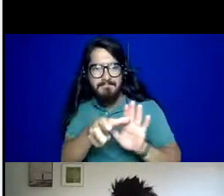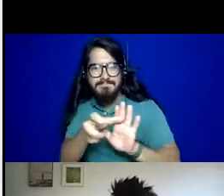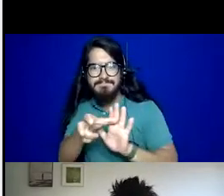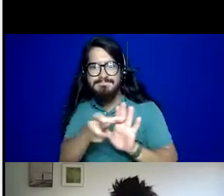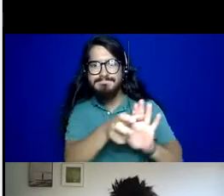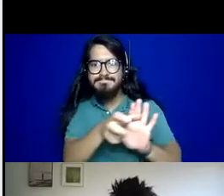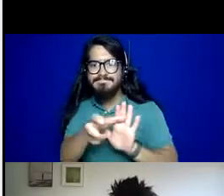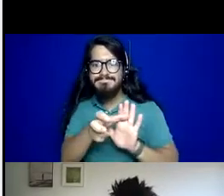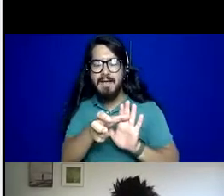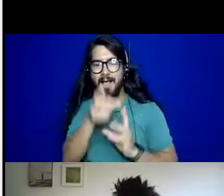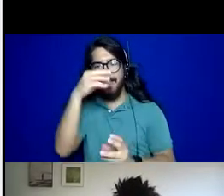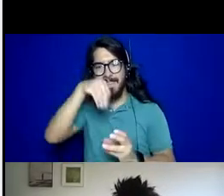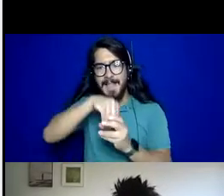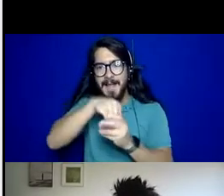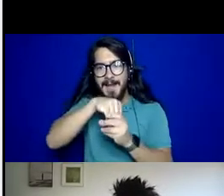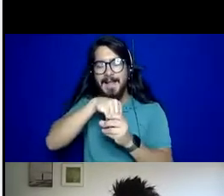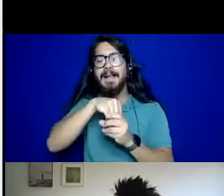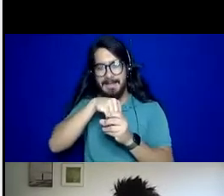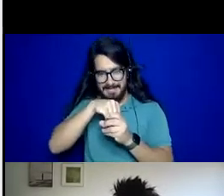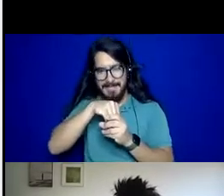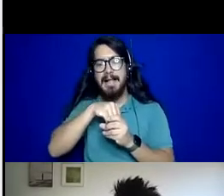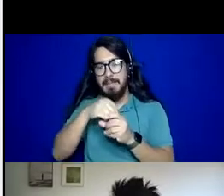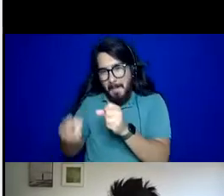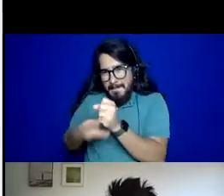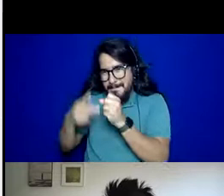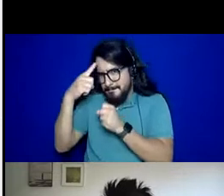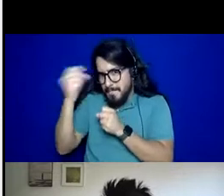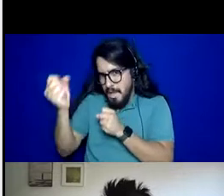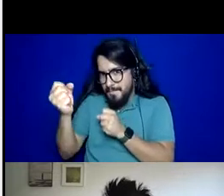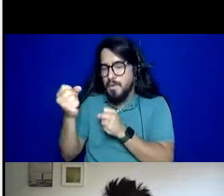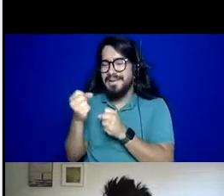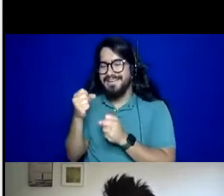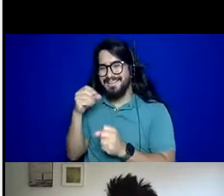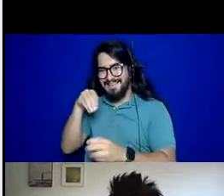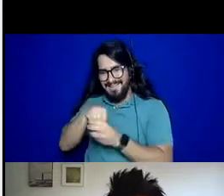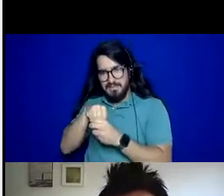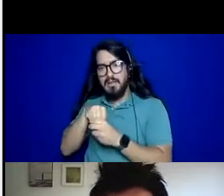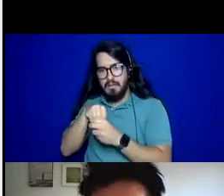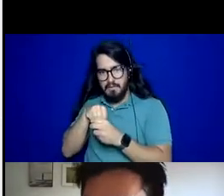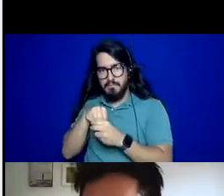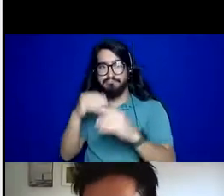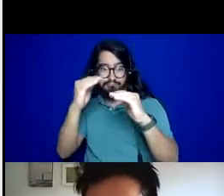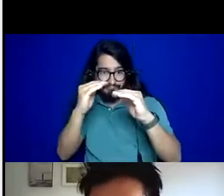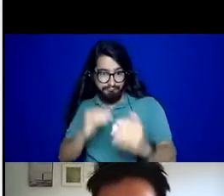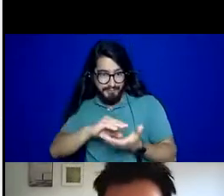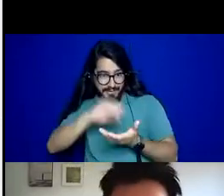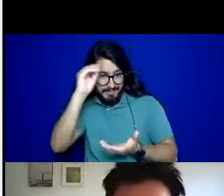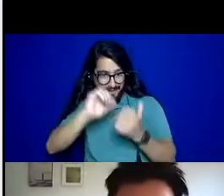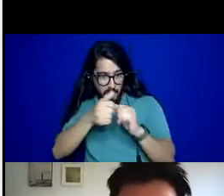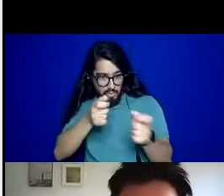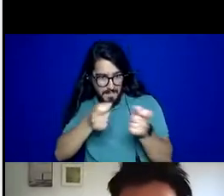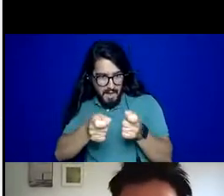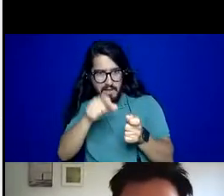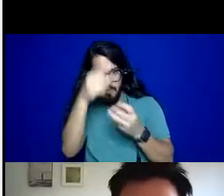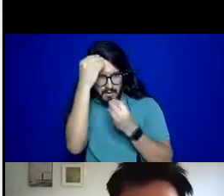storing in various memory places on our devices and on external media. And we're gonna try to learn how to manage this information